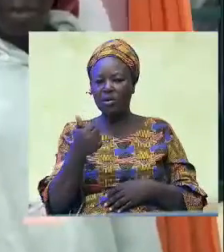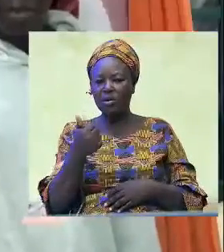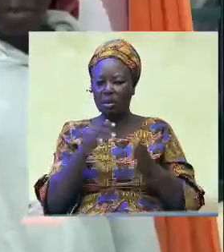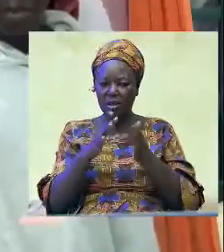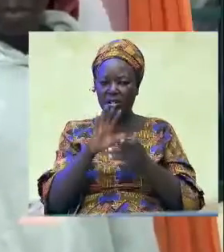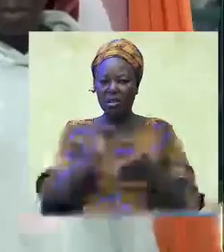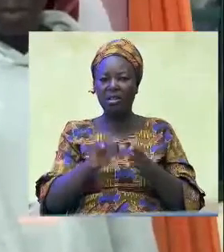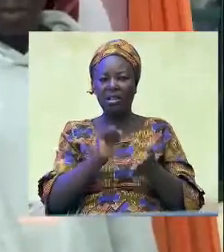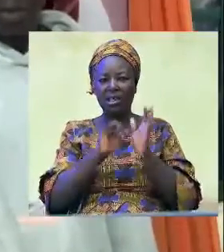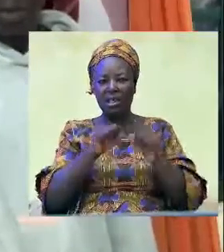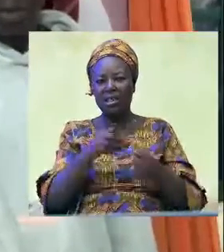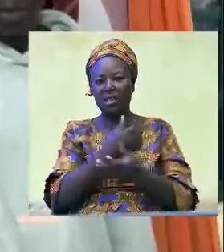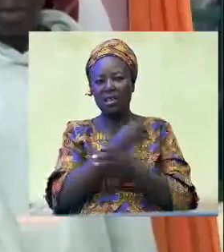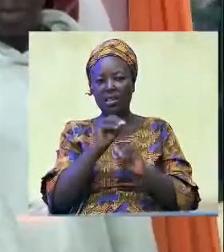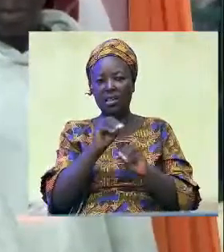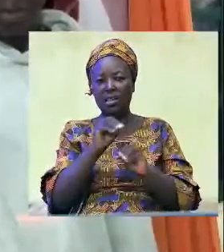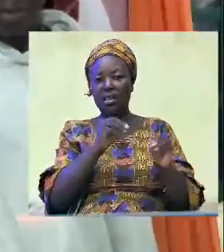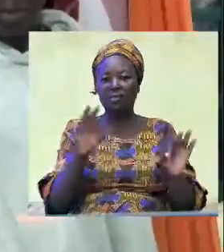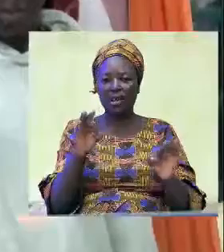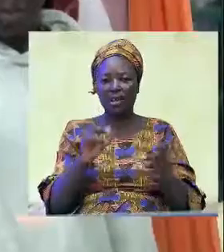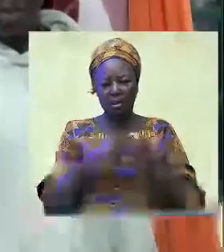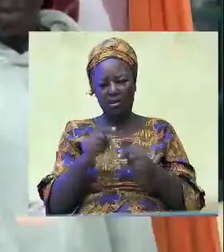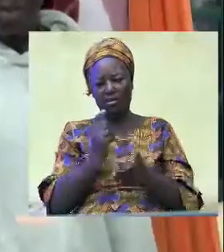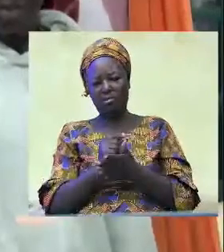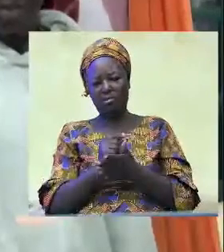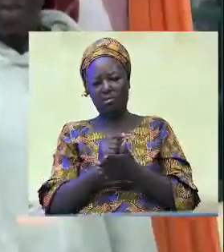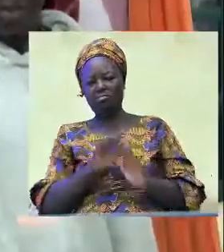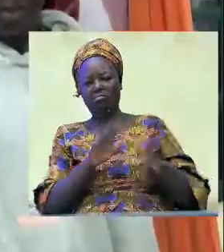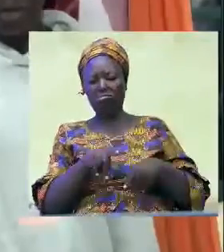It's only Jesus that can set you free. He said,